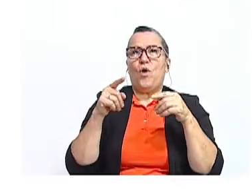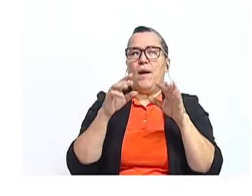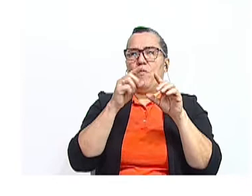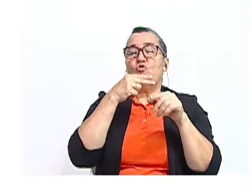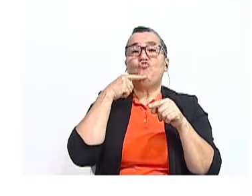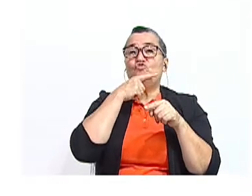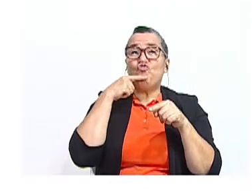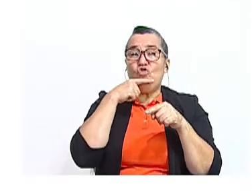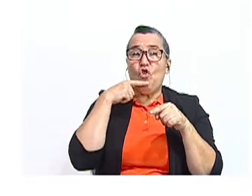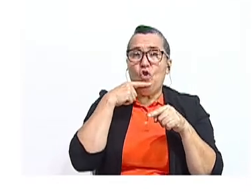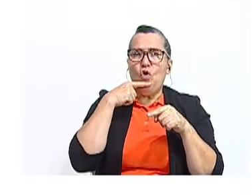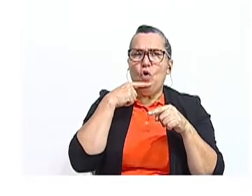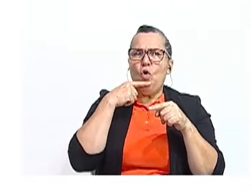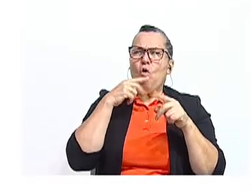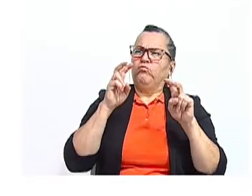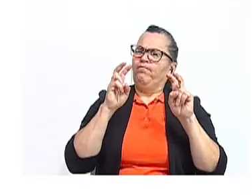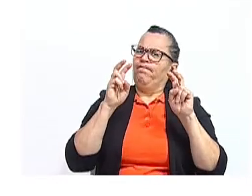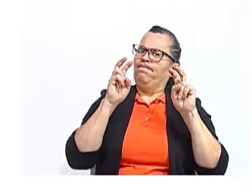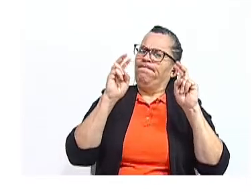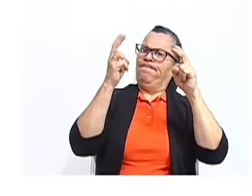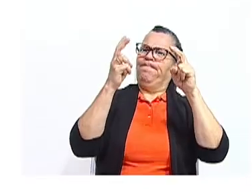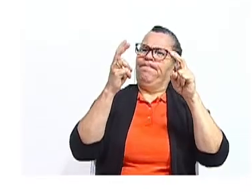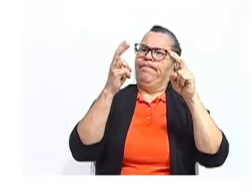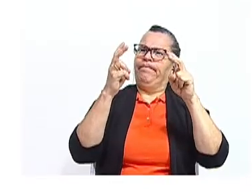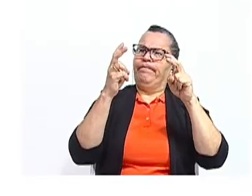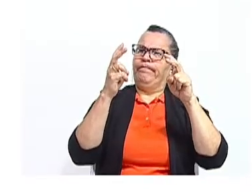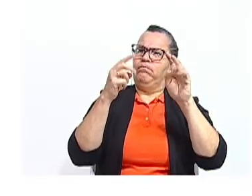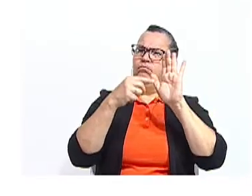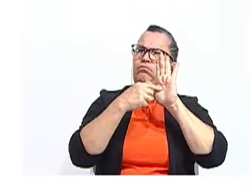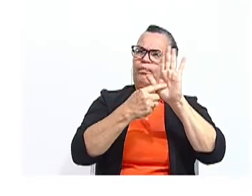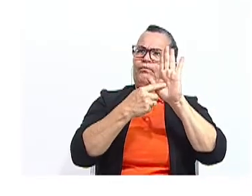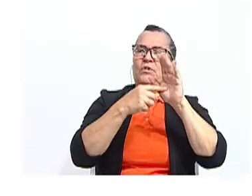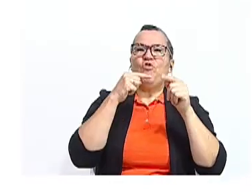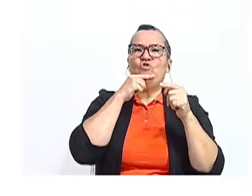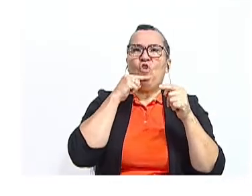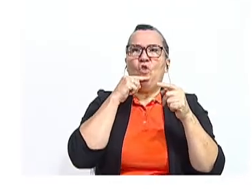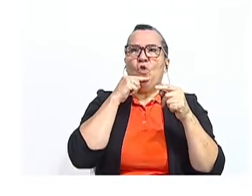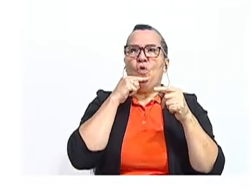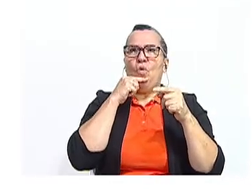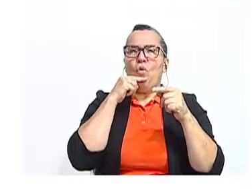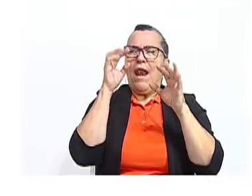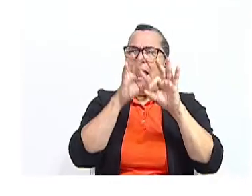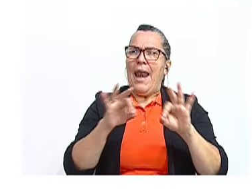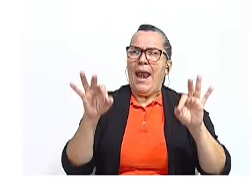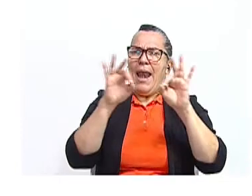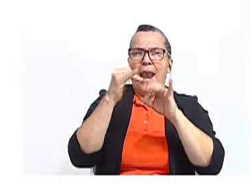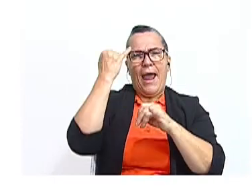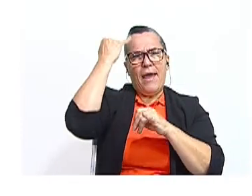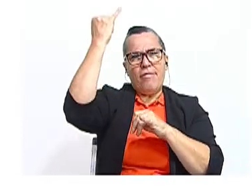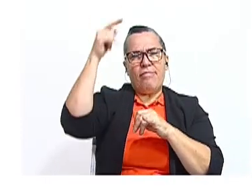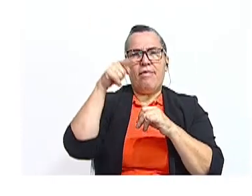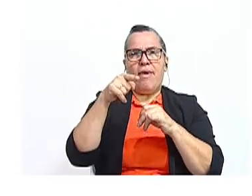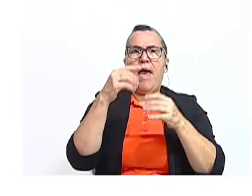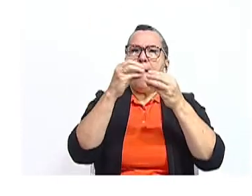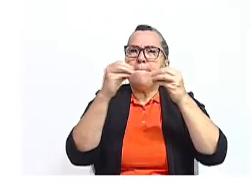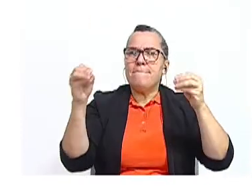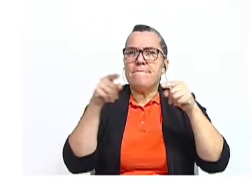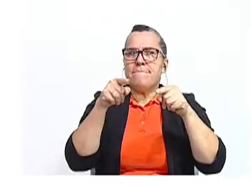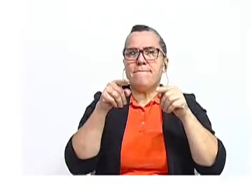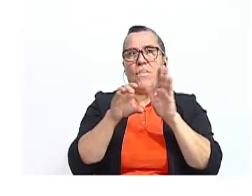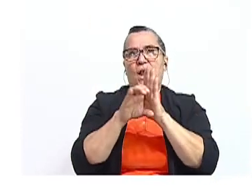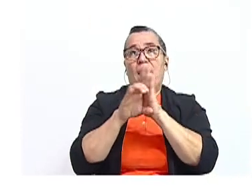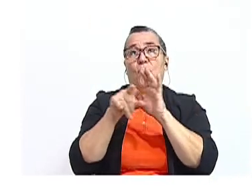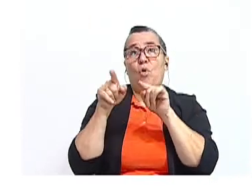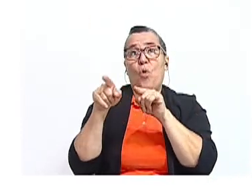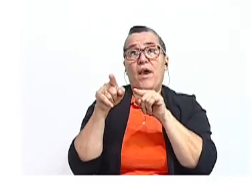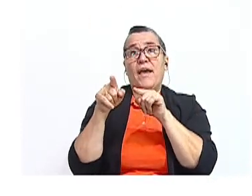well, the topic sentence is going to be indicated using red. It is the main idea of the paragraph. For example, in this